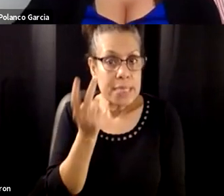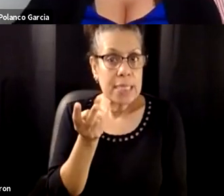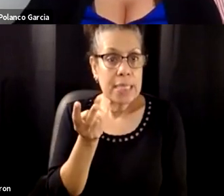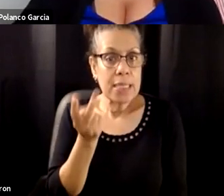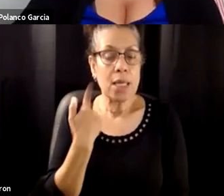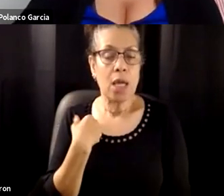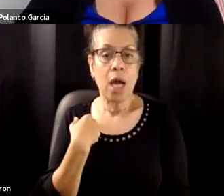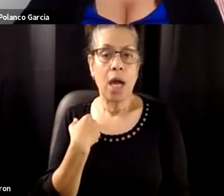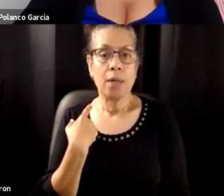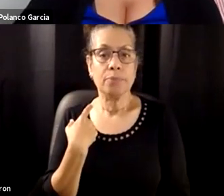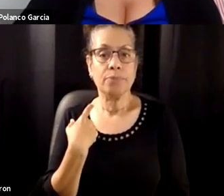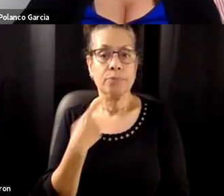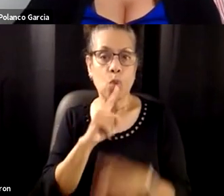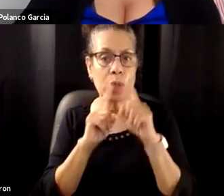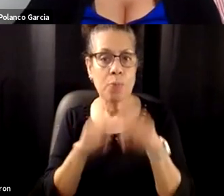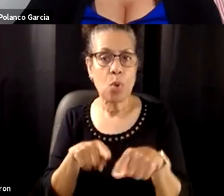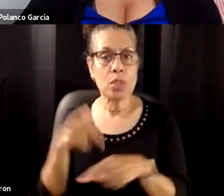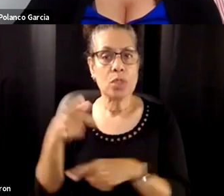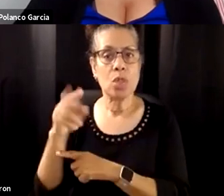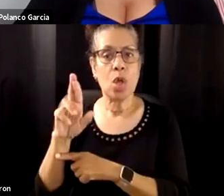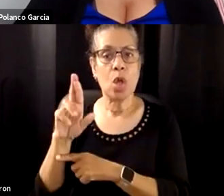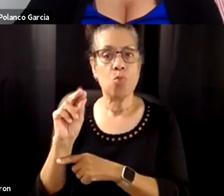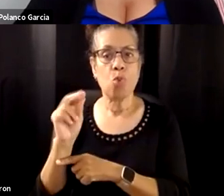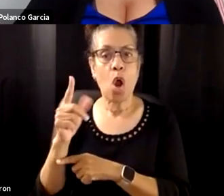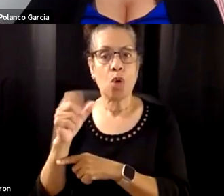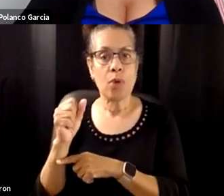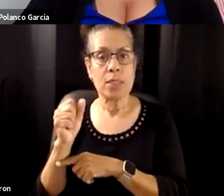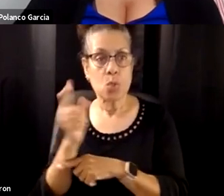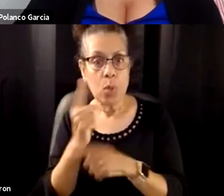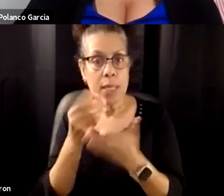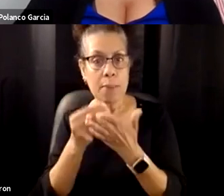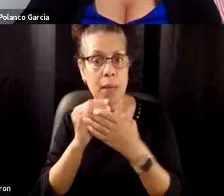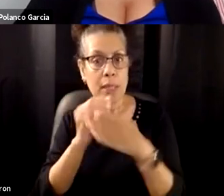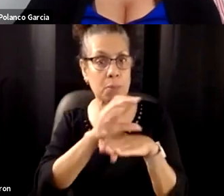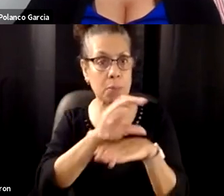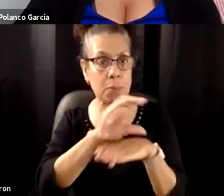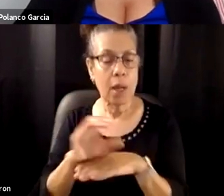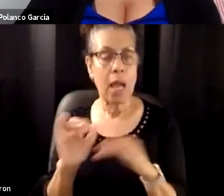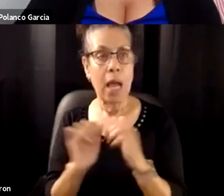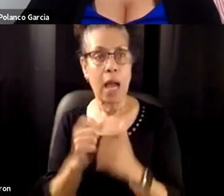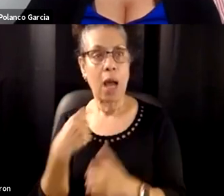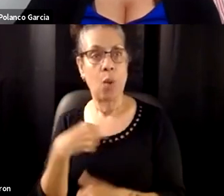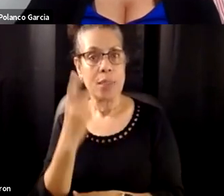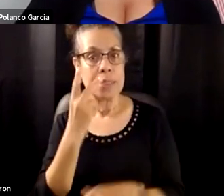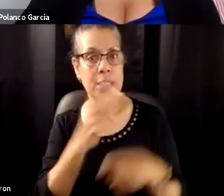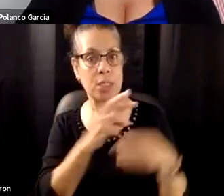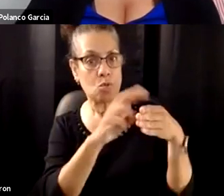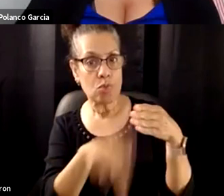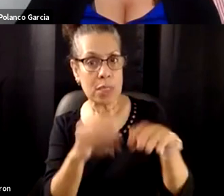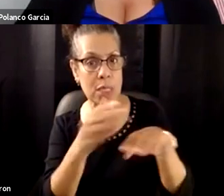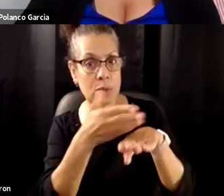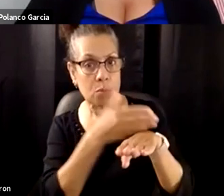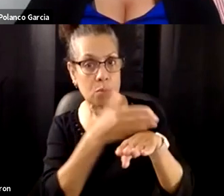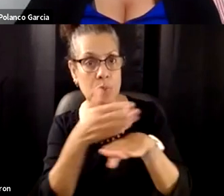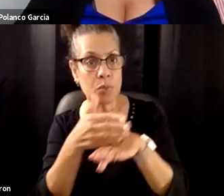reports with where we're where we're making investments how we're seeing improvement or